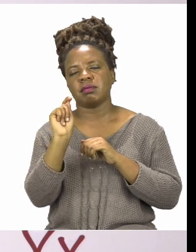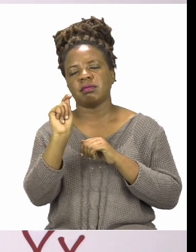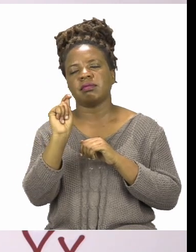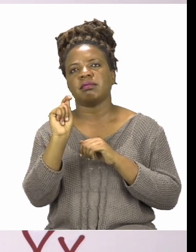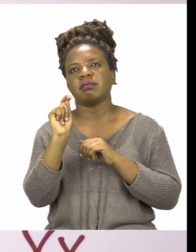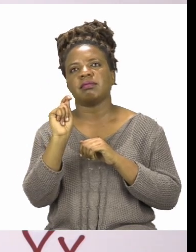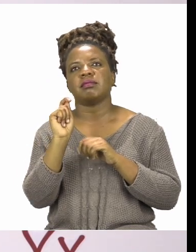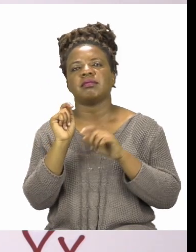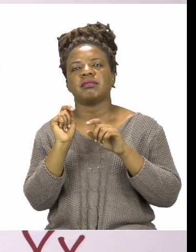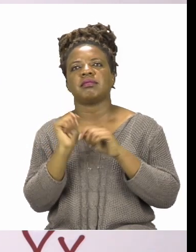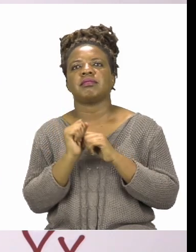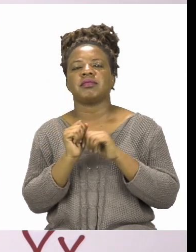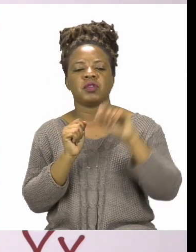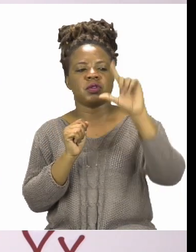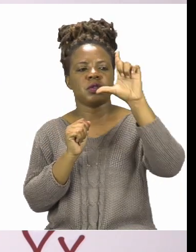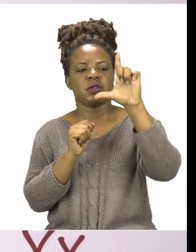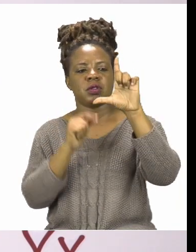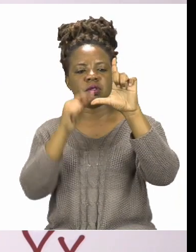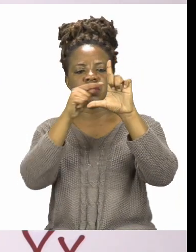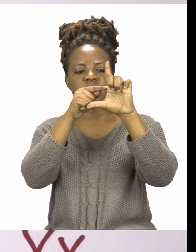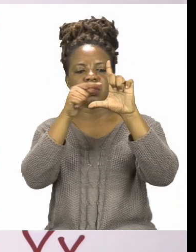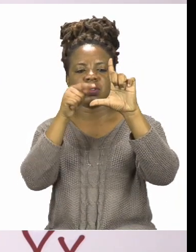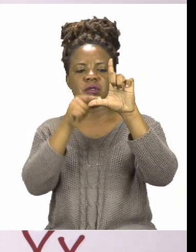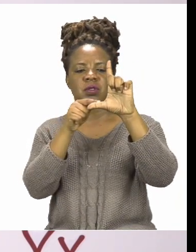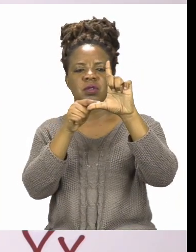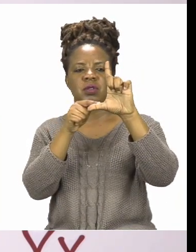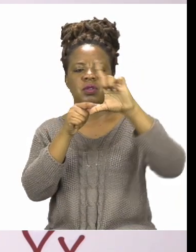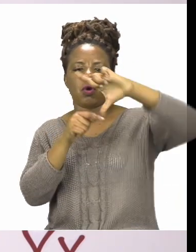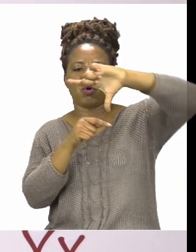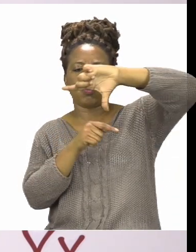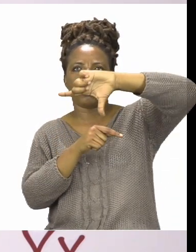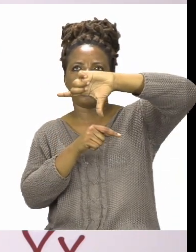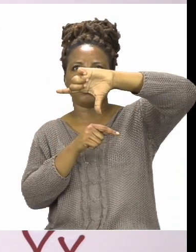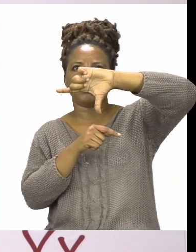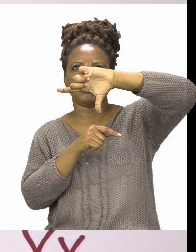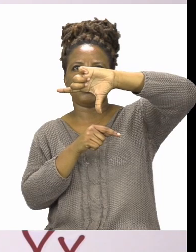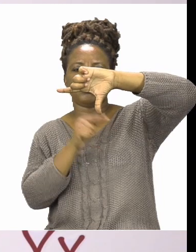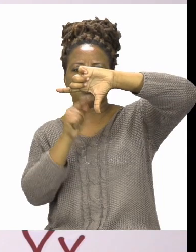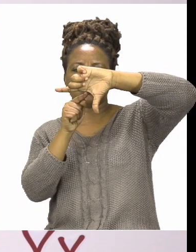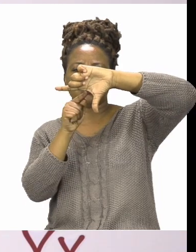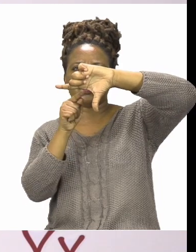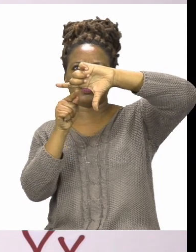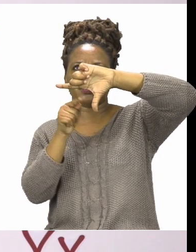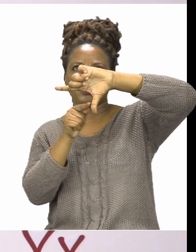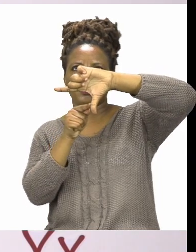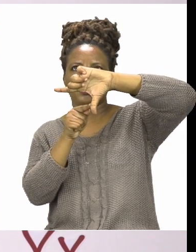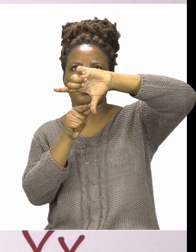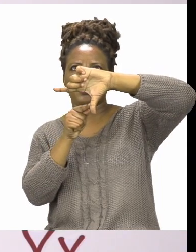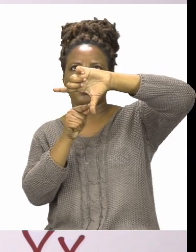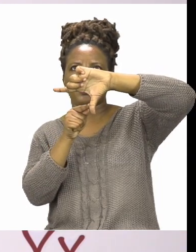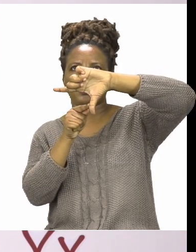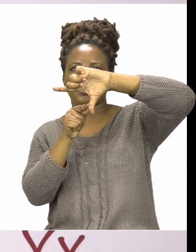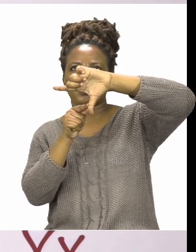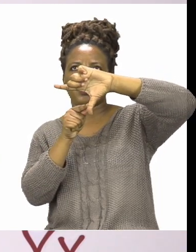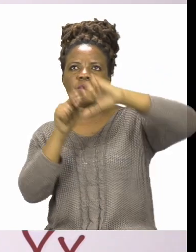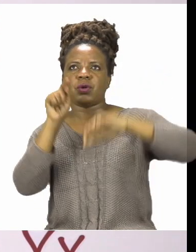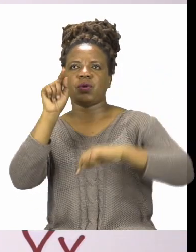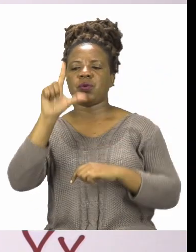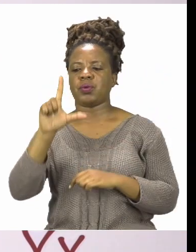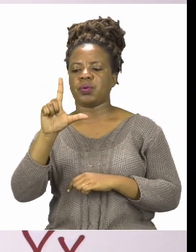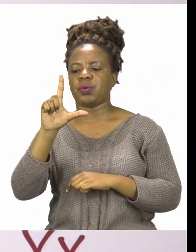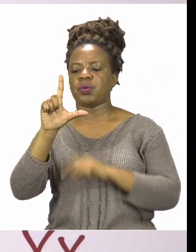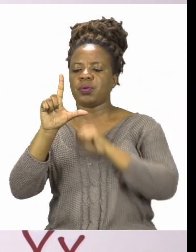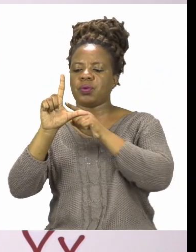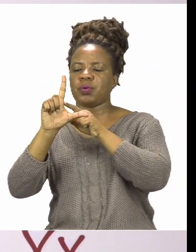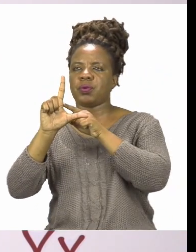and another straight line. Either the line is horizontal or vertical. So when a